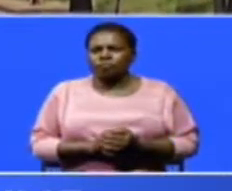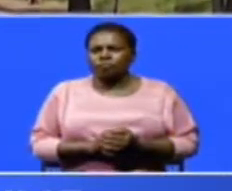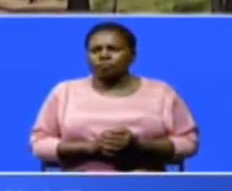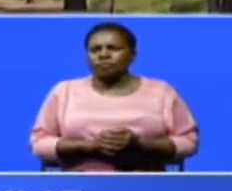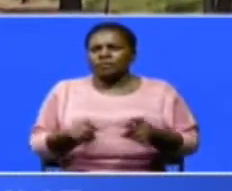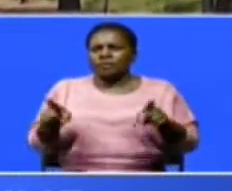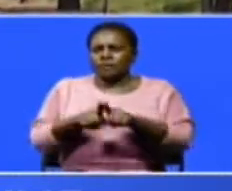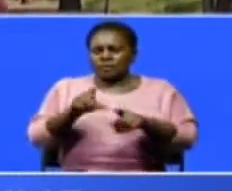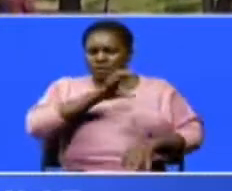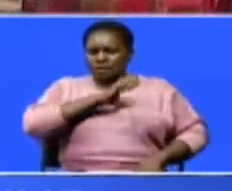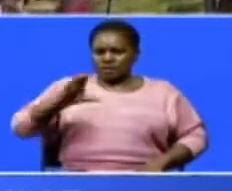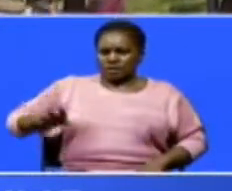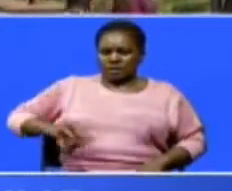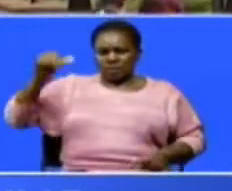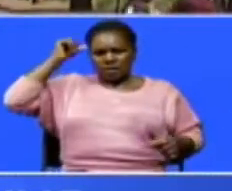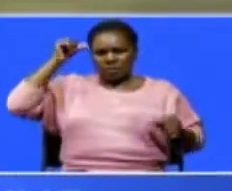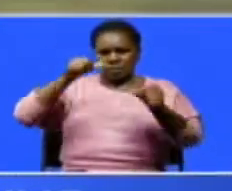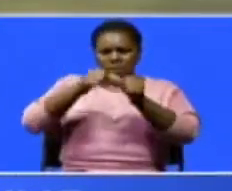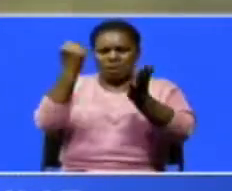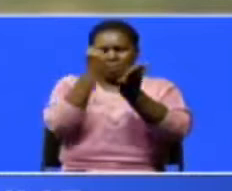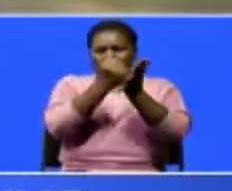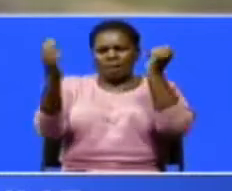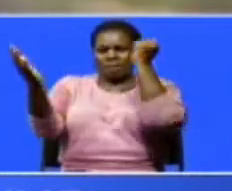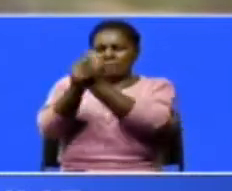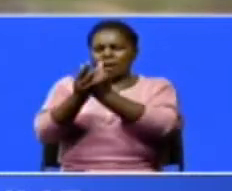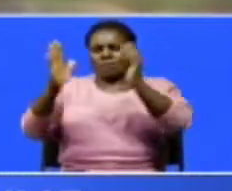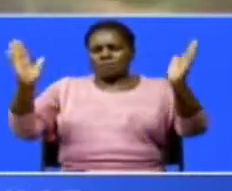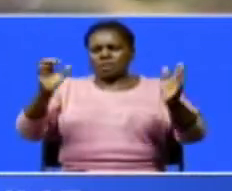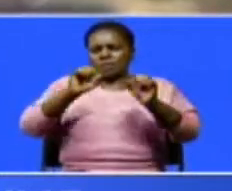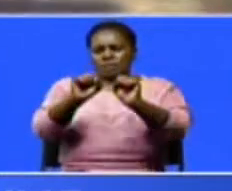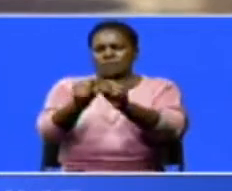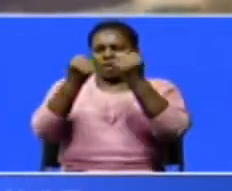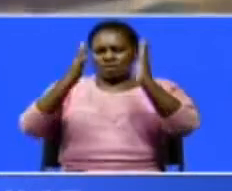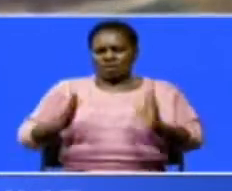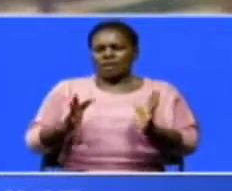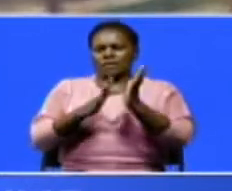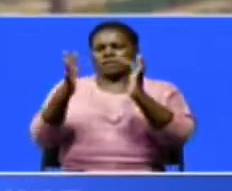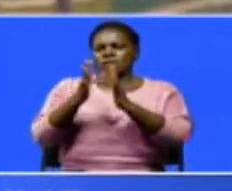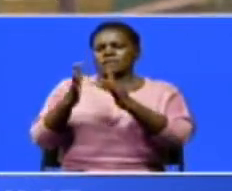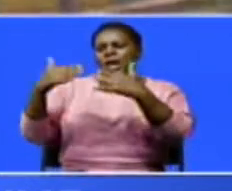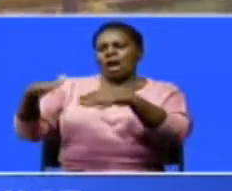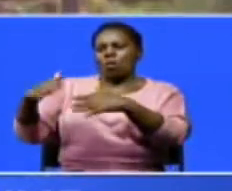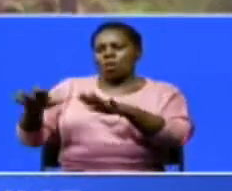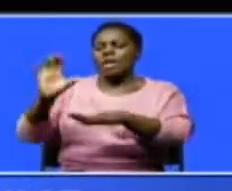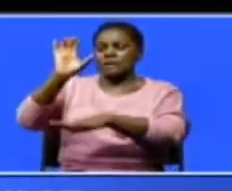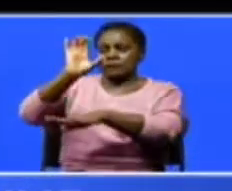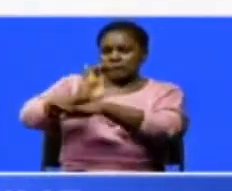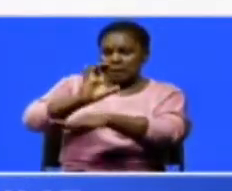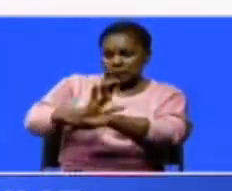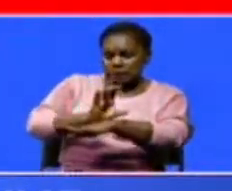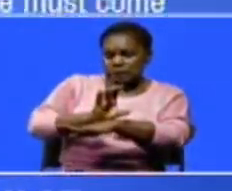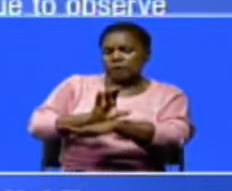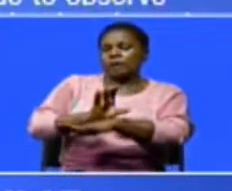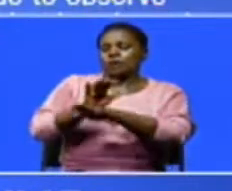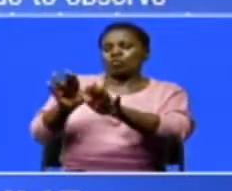And as Christians commemorated the crucifixion of their Savior Jesus Christ, away from the pews of their churches